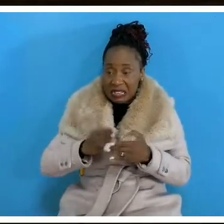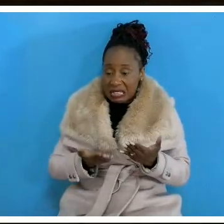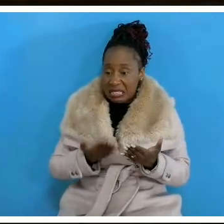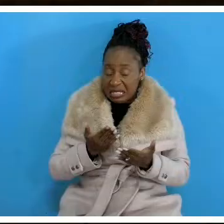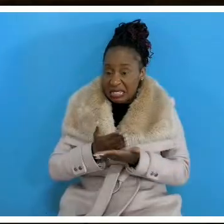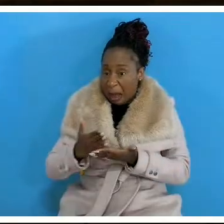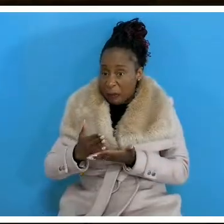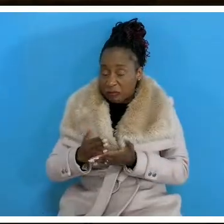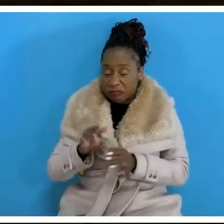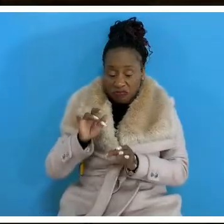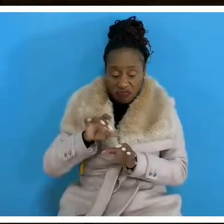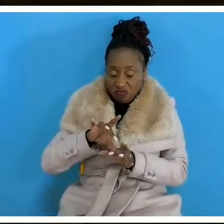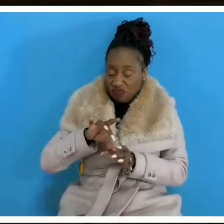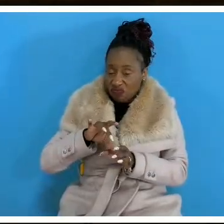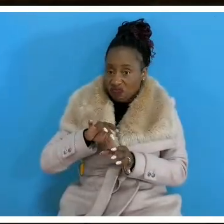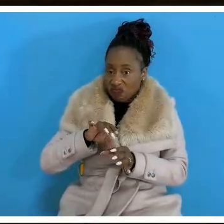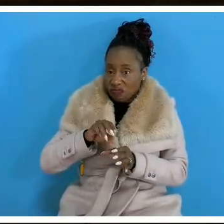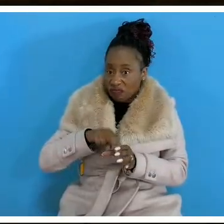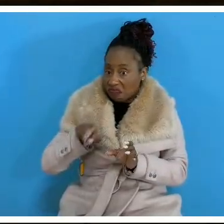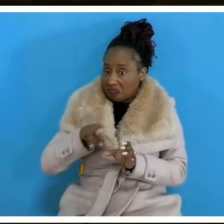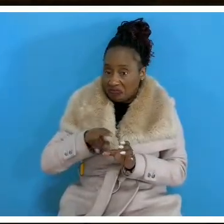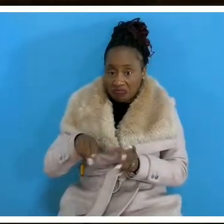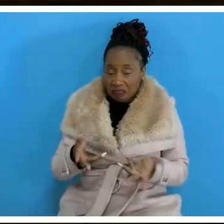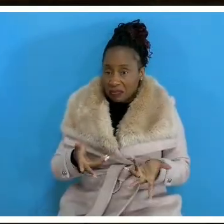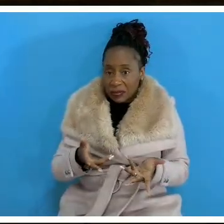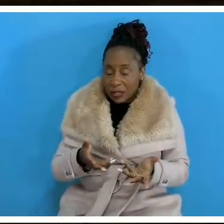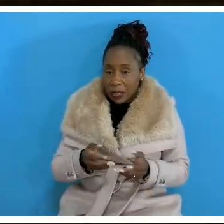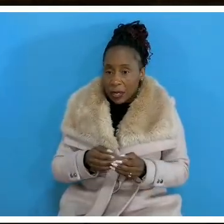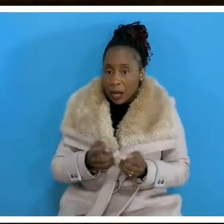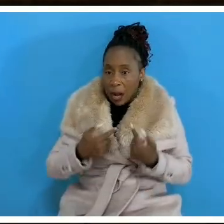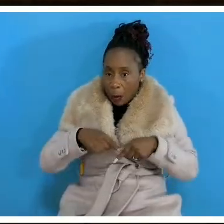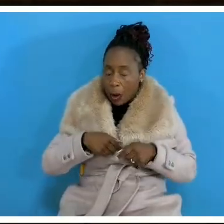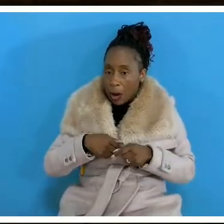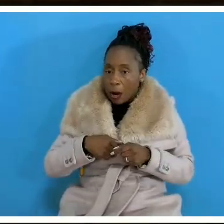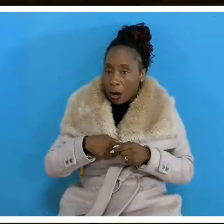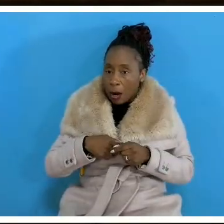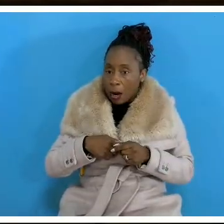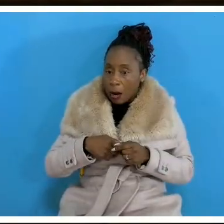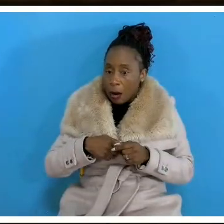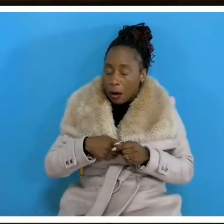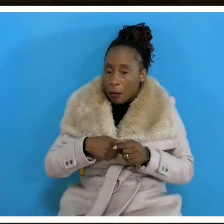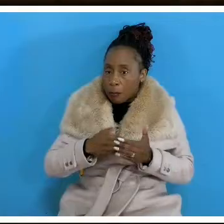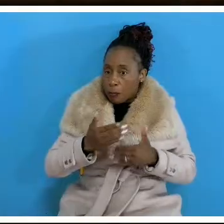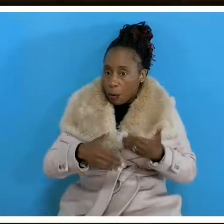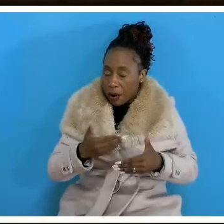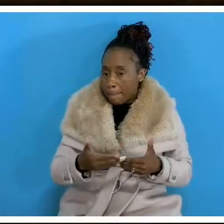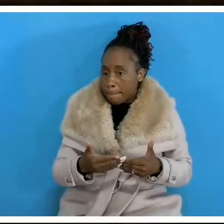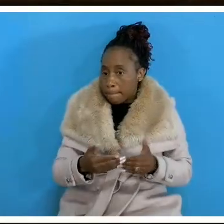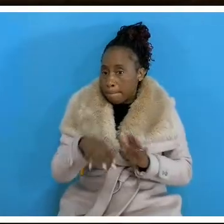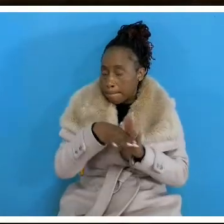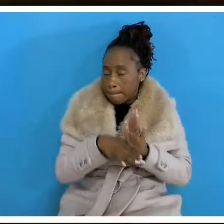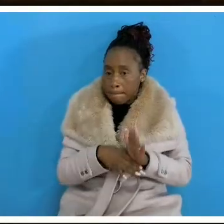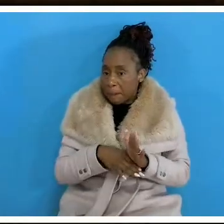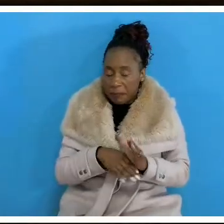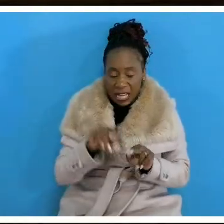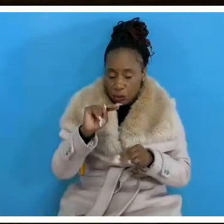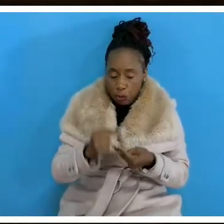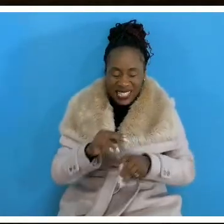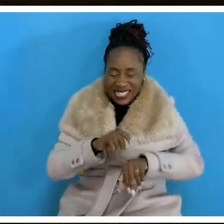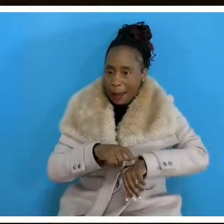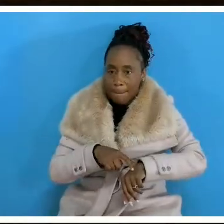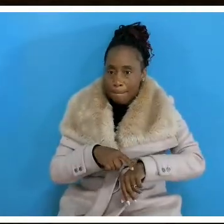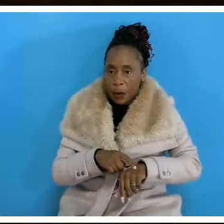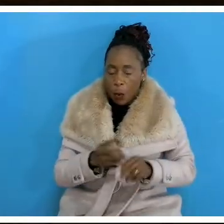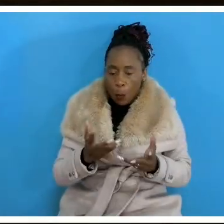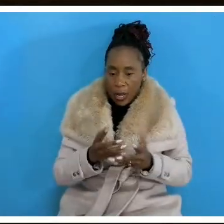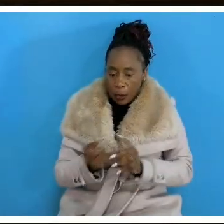because with us, our program, we are in for a long haul. We are not a short-term program where you can